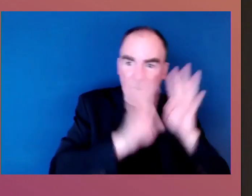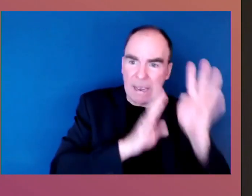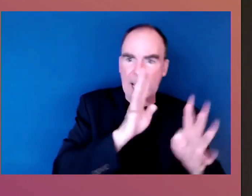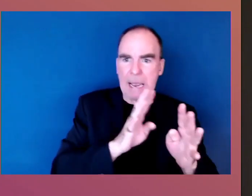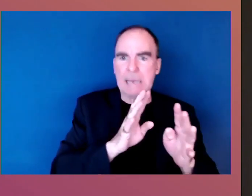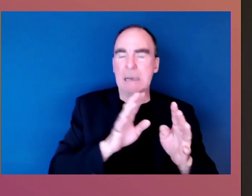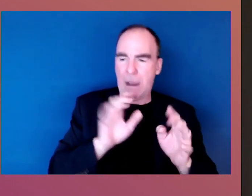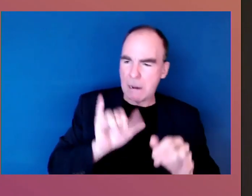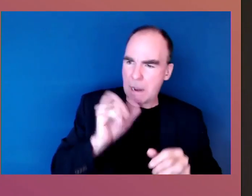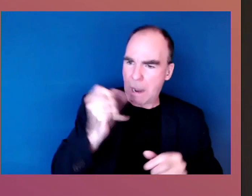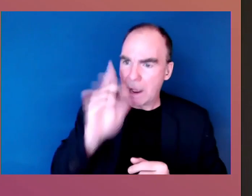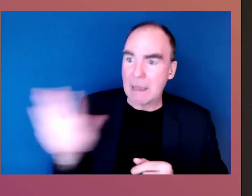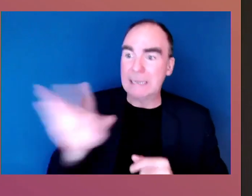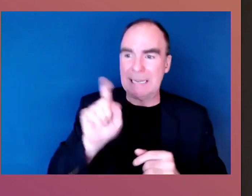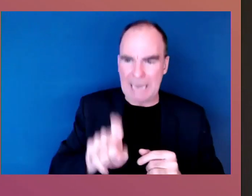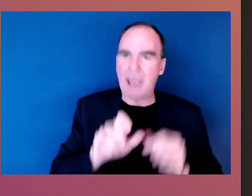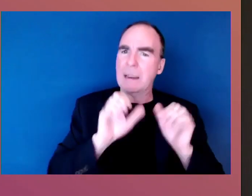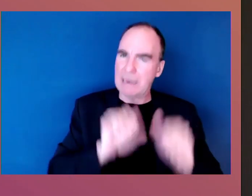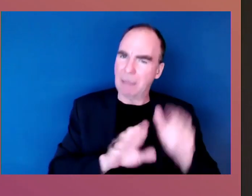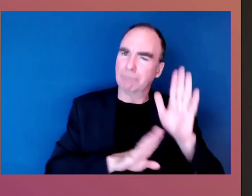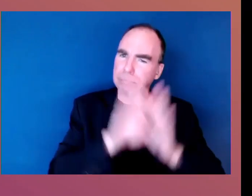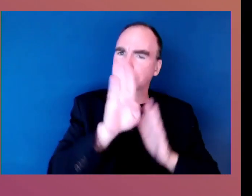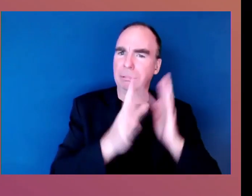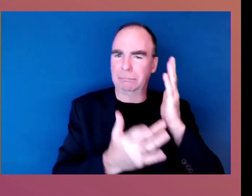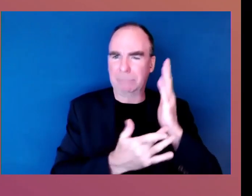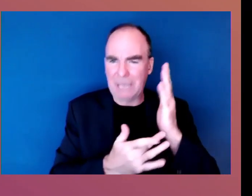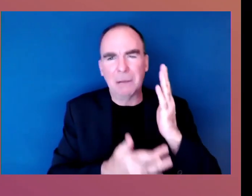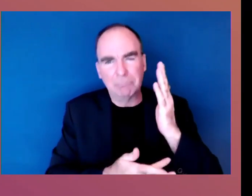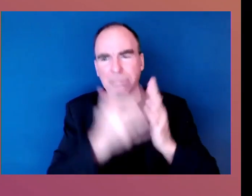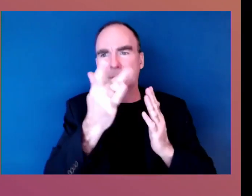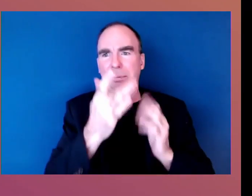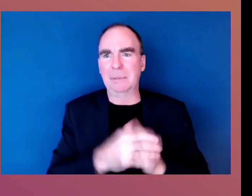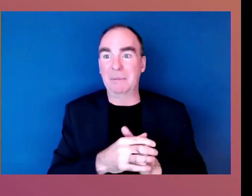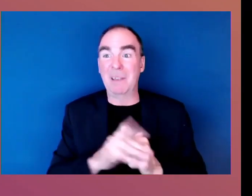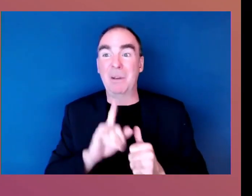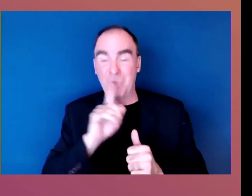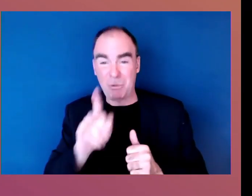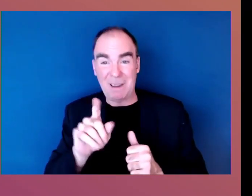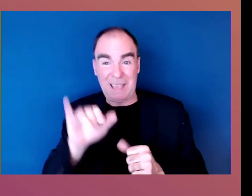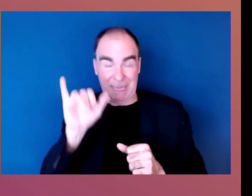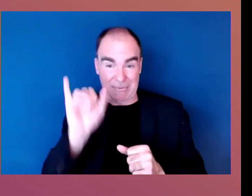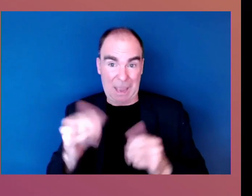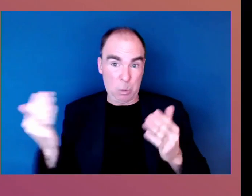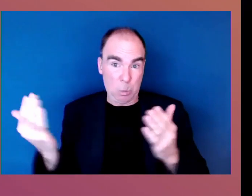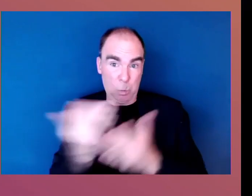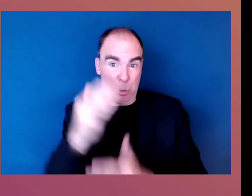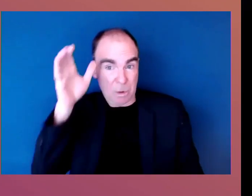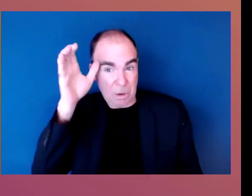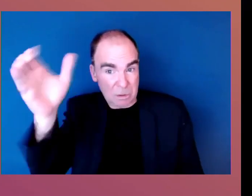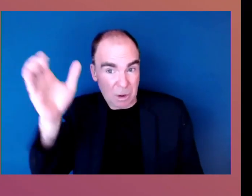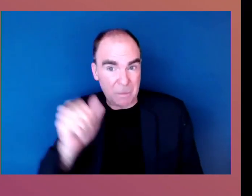This is not a one-time phenomenon. We have seen this repeatedly in our history of